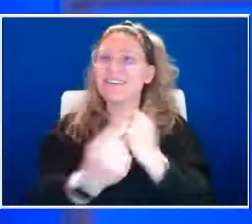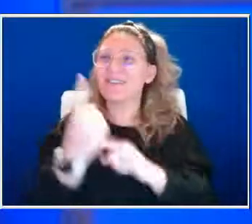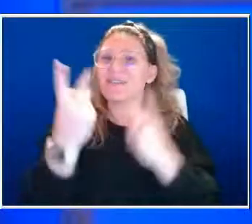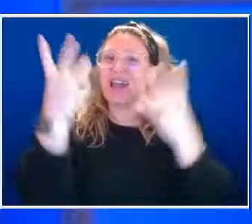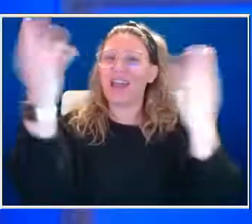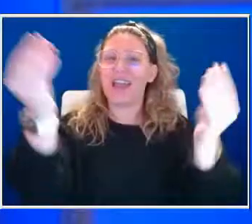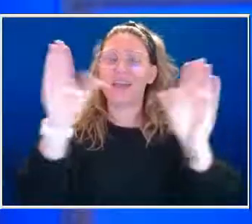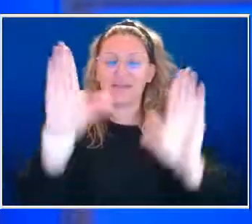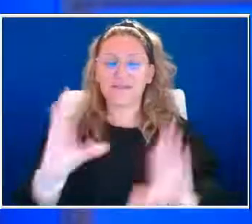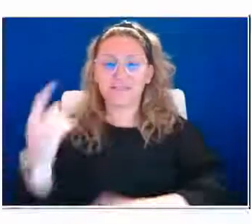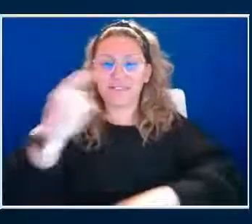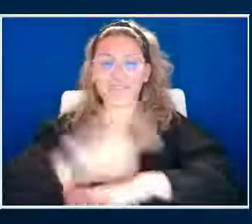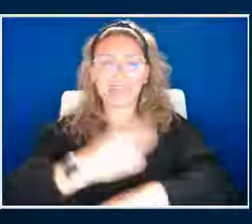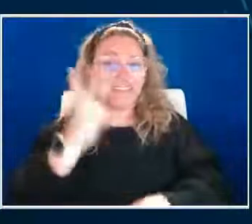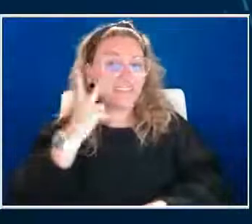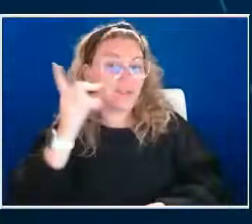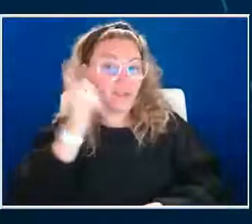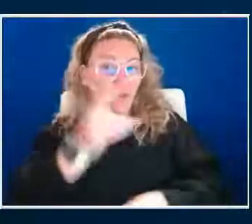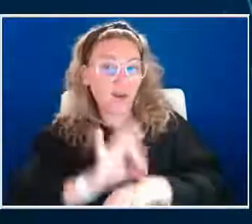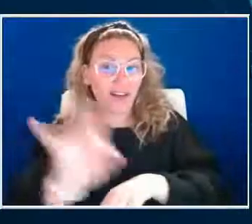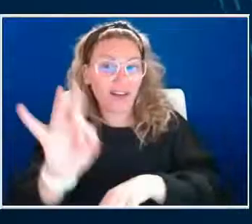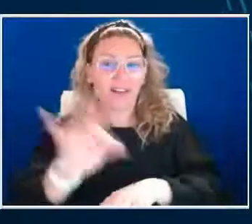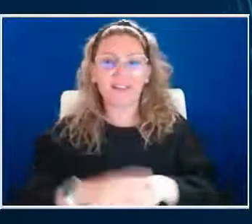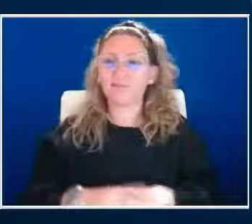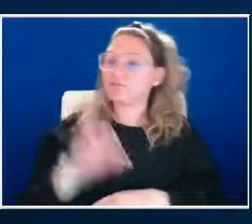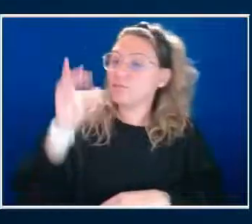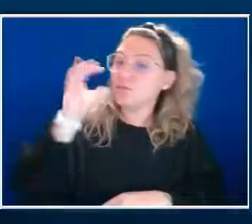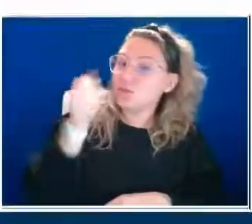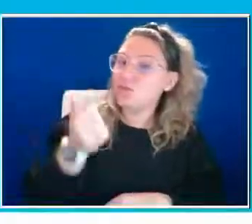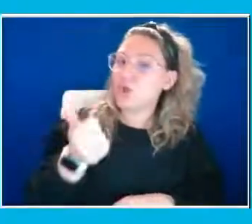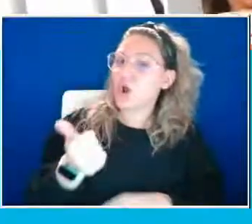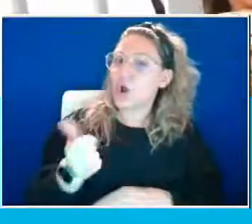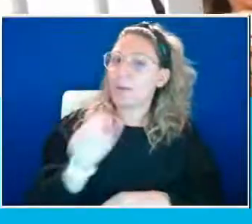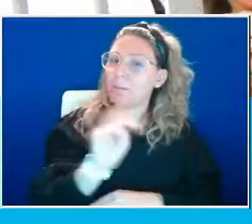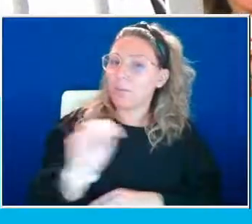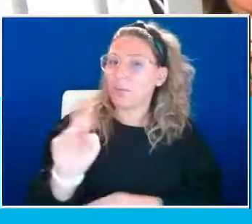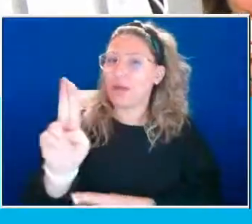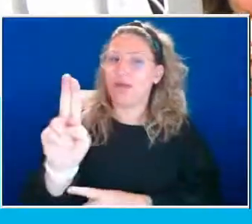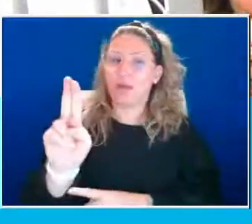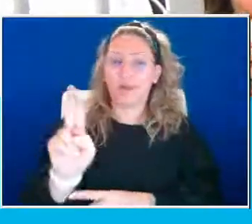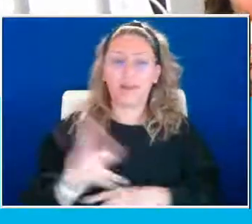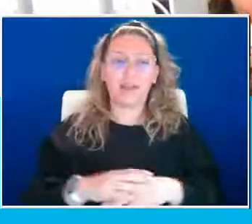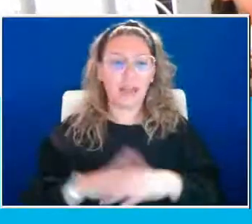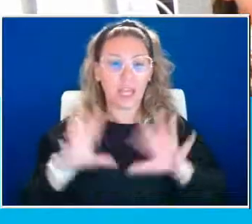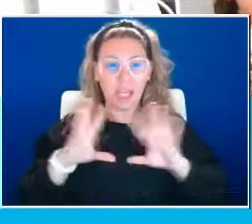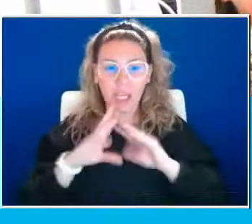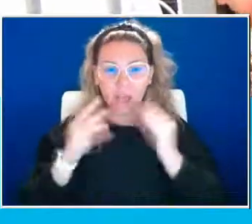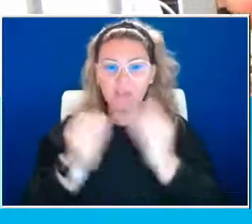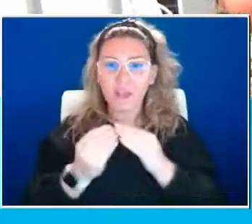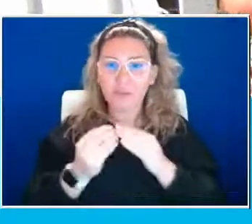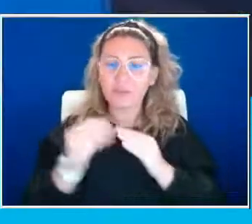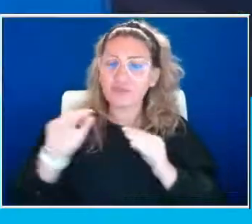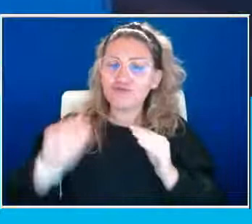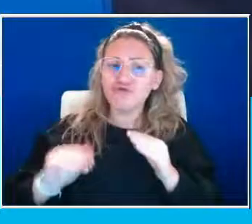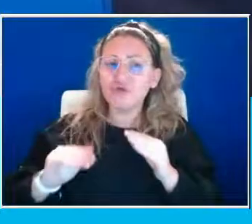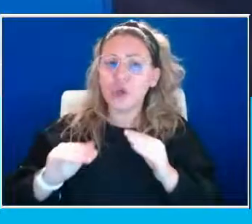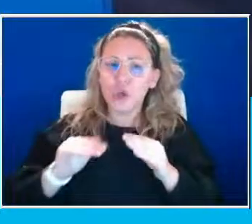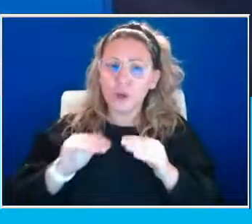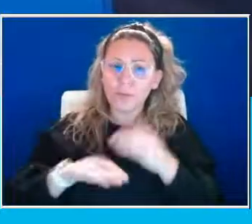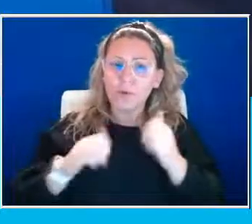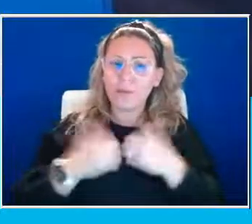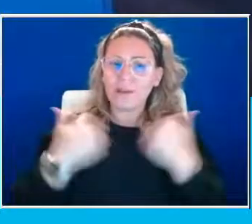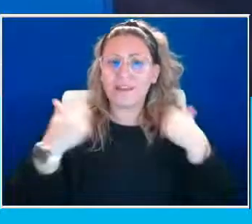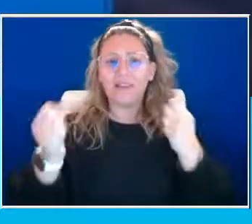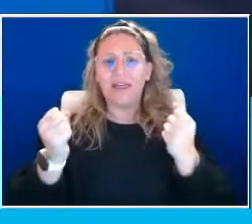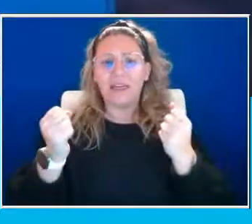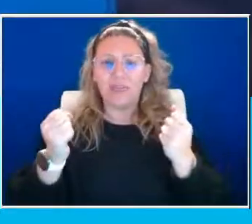here tomorrow at 8. Coming up tomorrow on the Morning Medical Update, the family of a child born with health problems finds out she